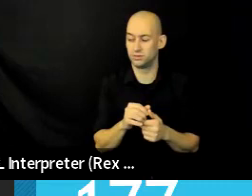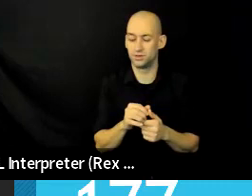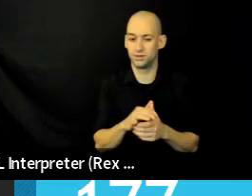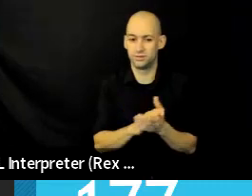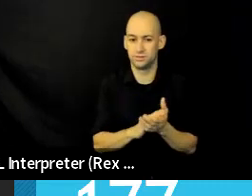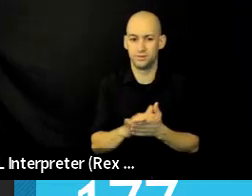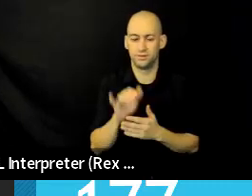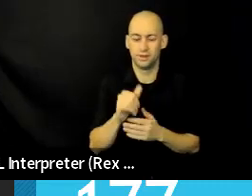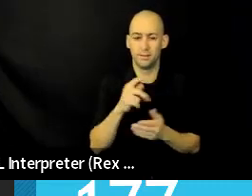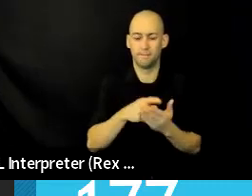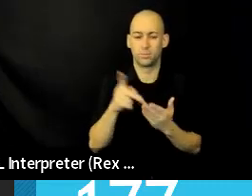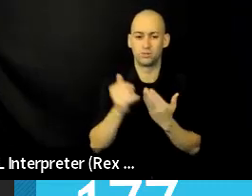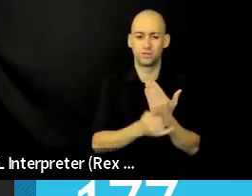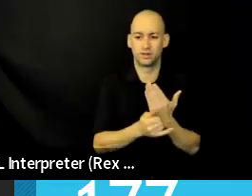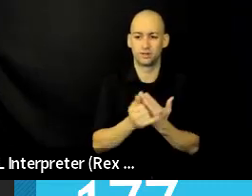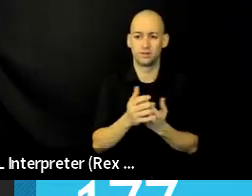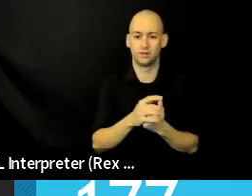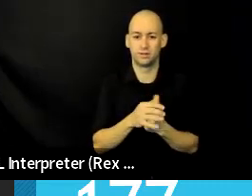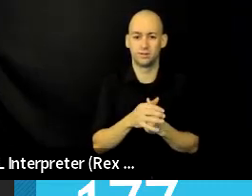that the project,